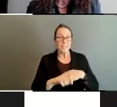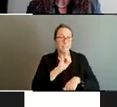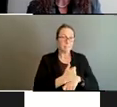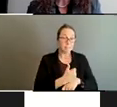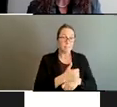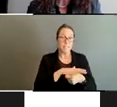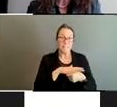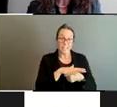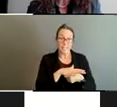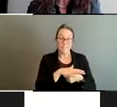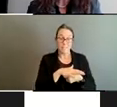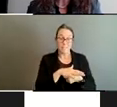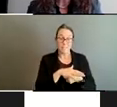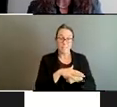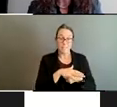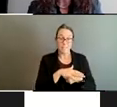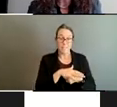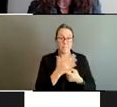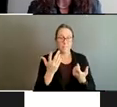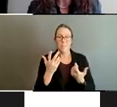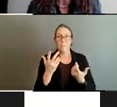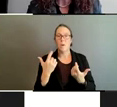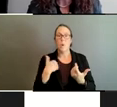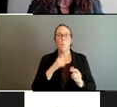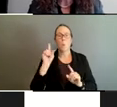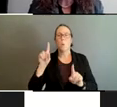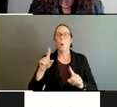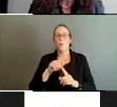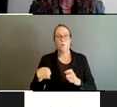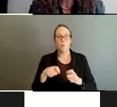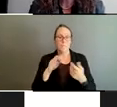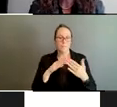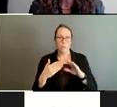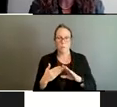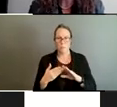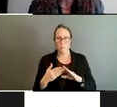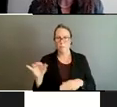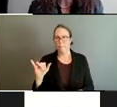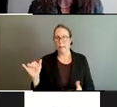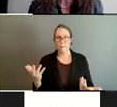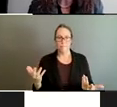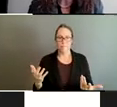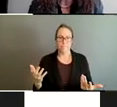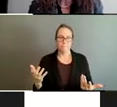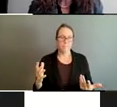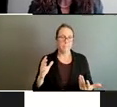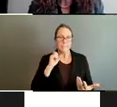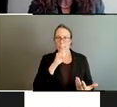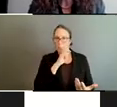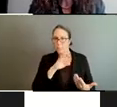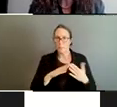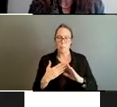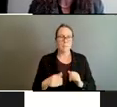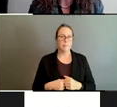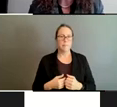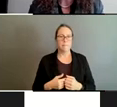site, you know, going into particular communities, maybe like senior communities or independent